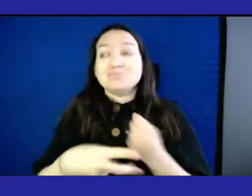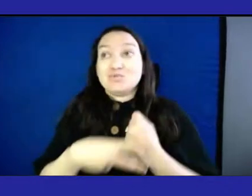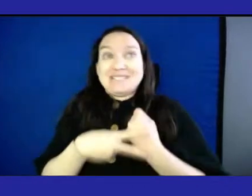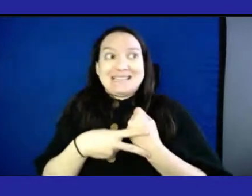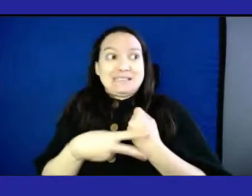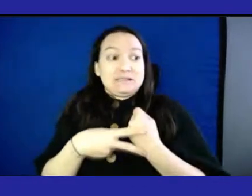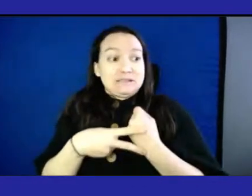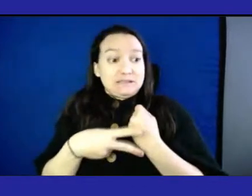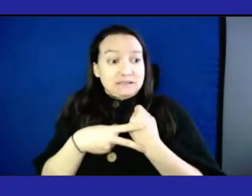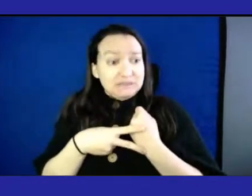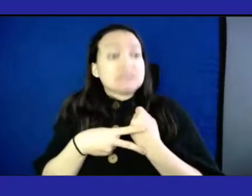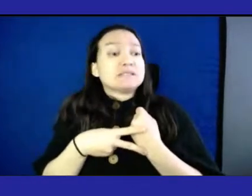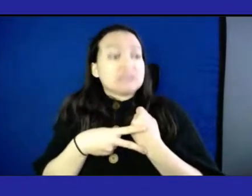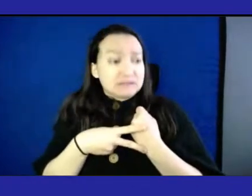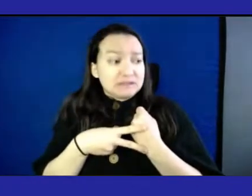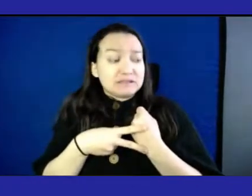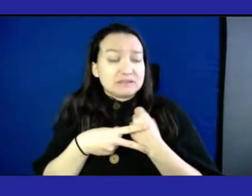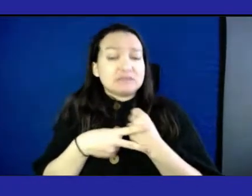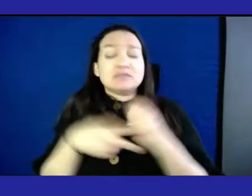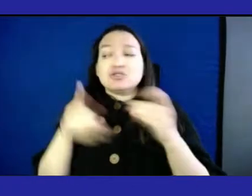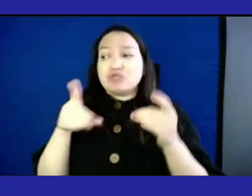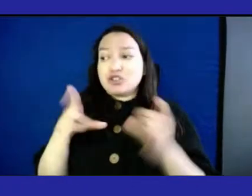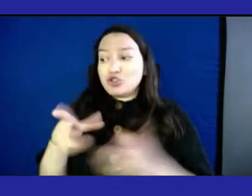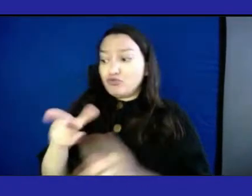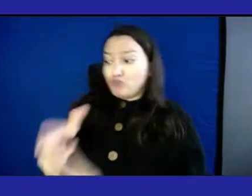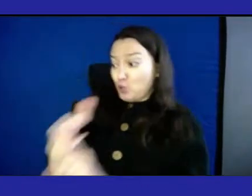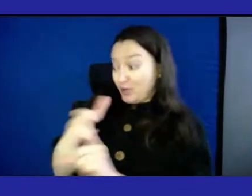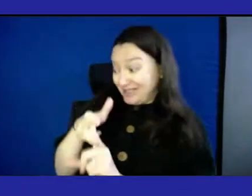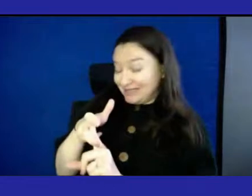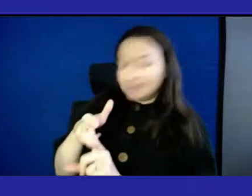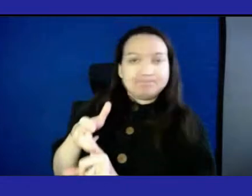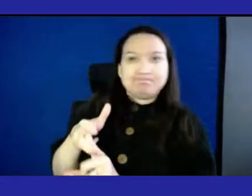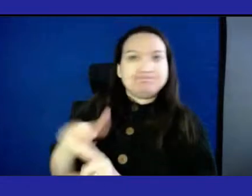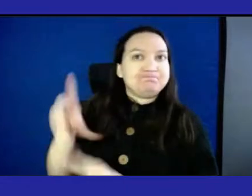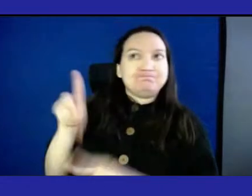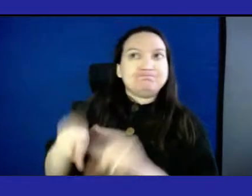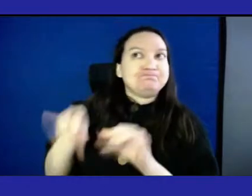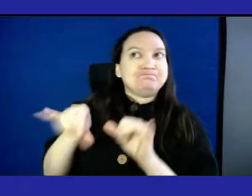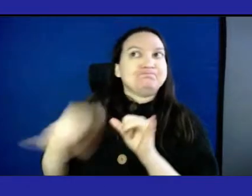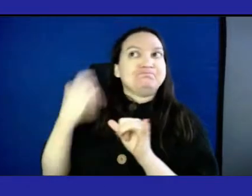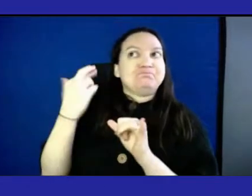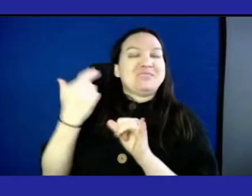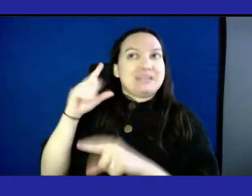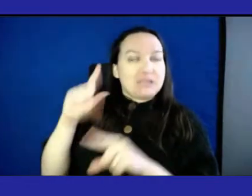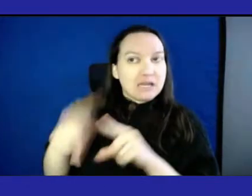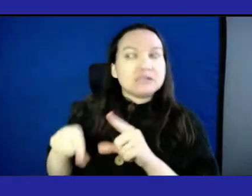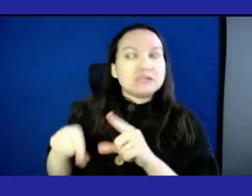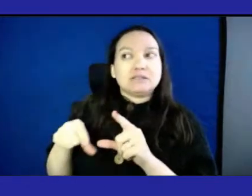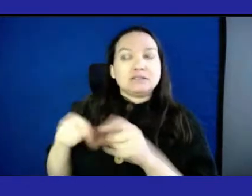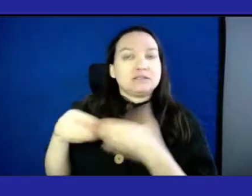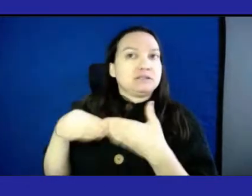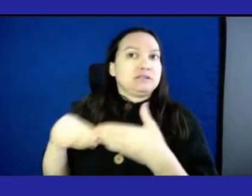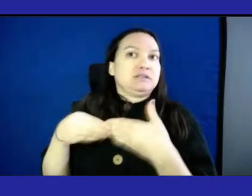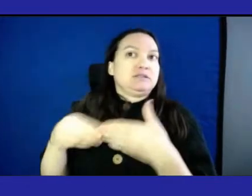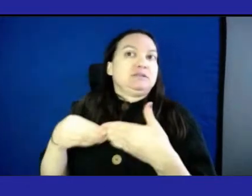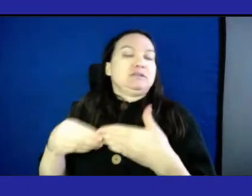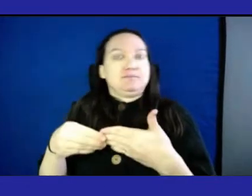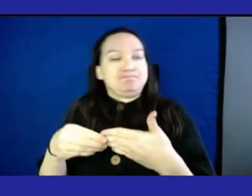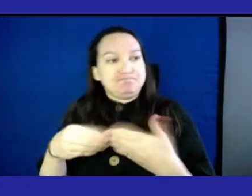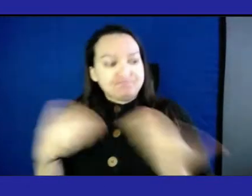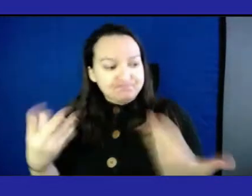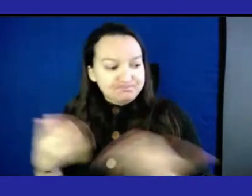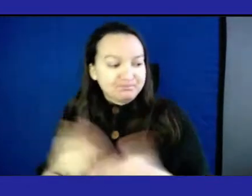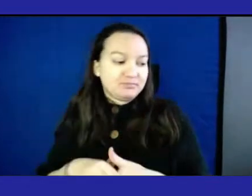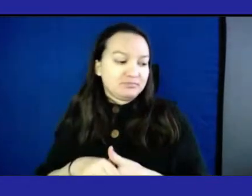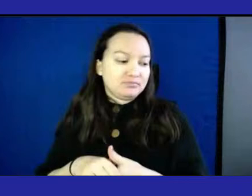them. Right. We had a director who recruited them, but they couldn't stay because they couldn't lack of have, flexibility. have reasonable working